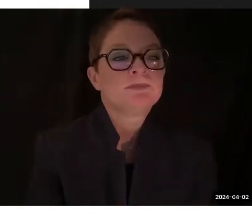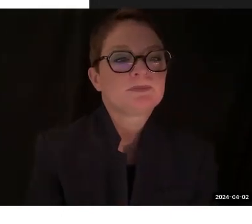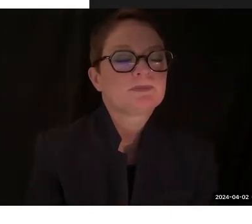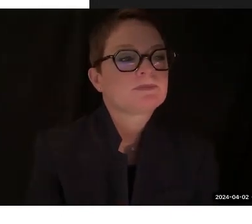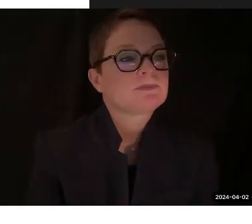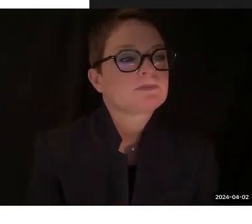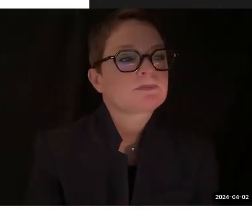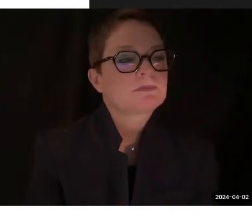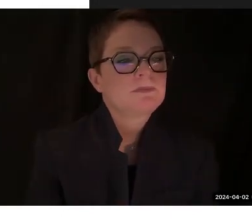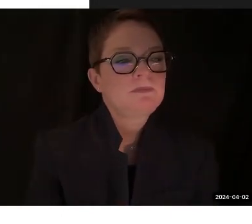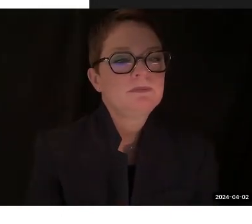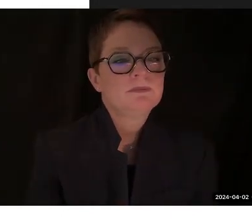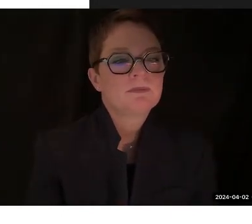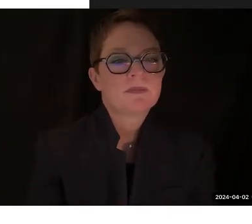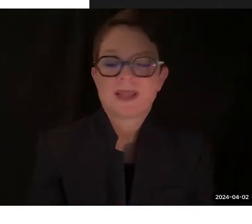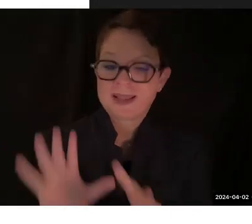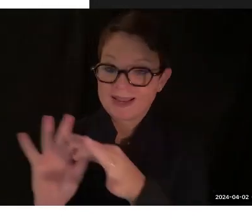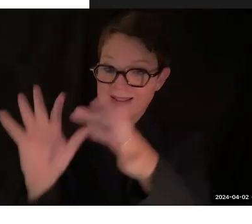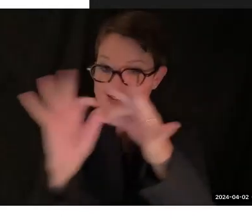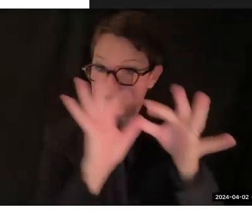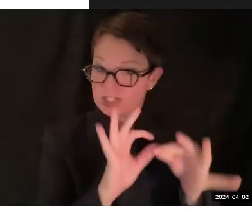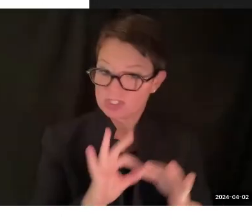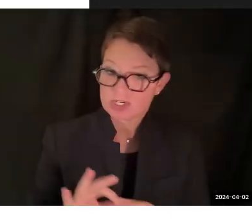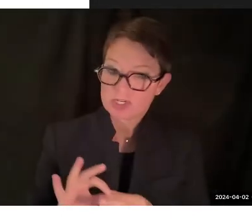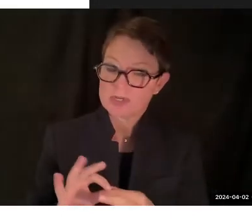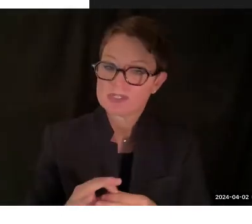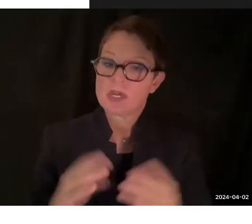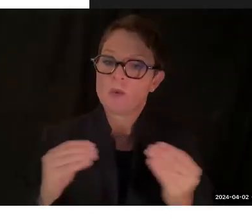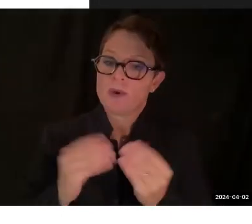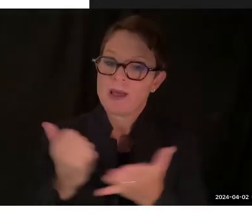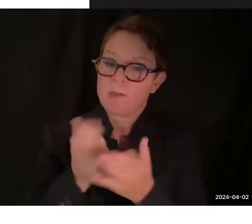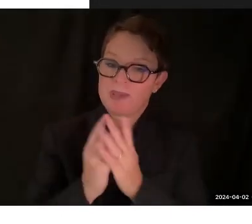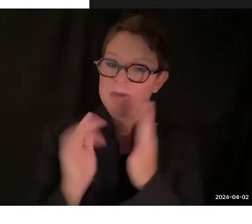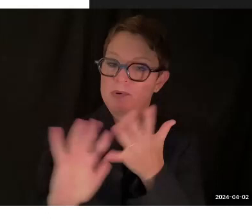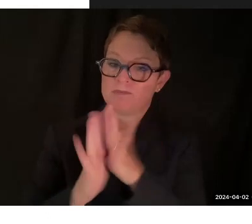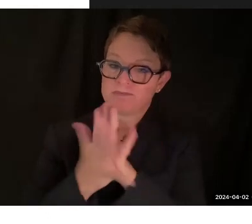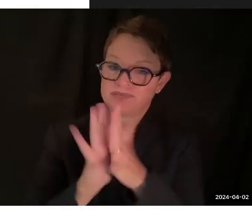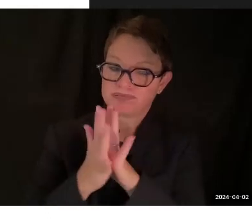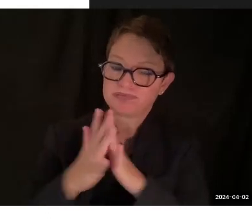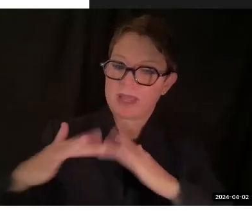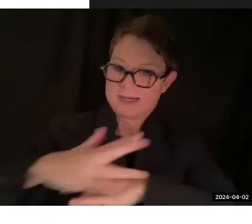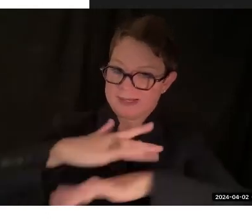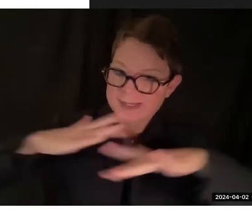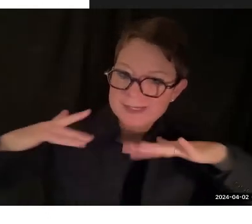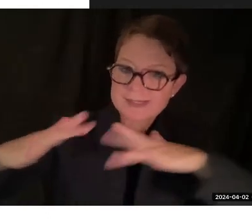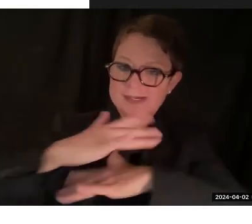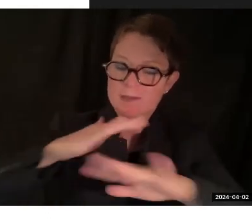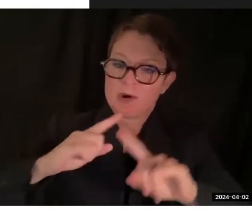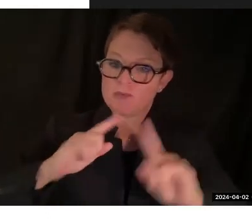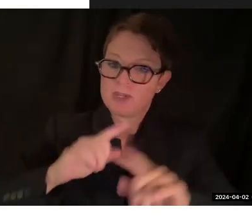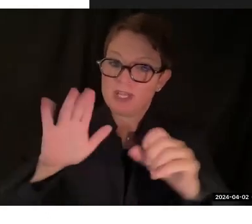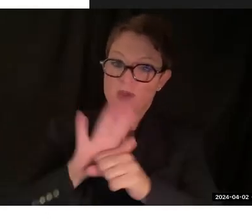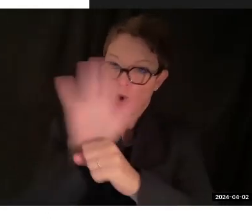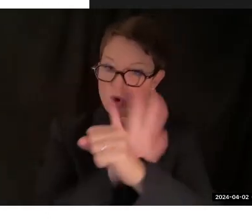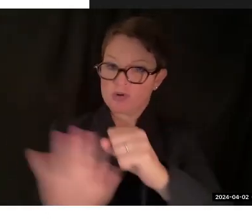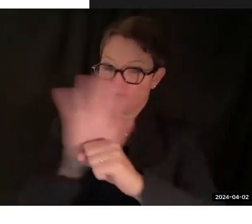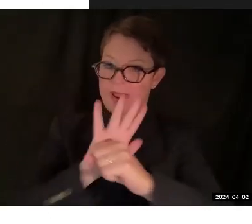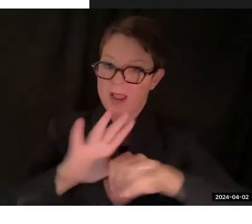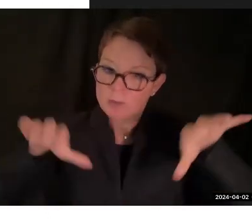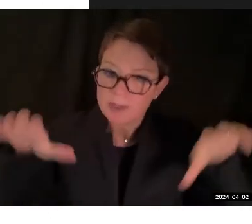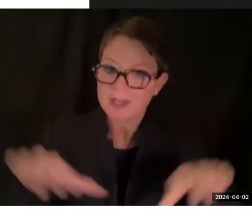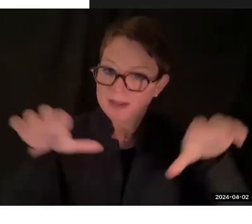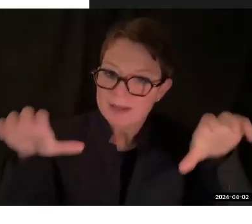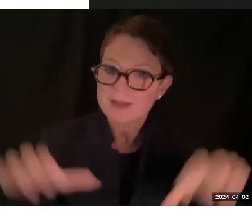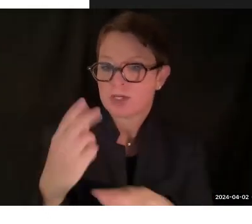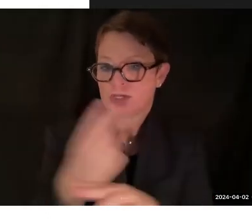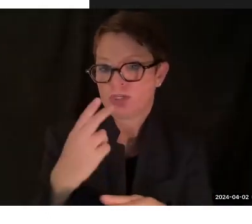So we believe these connectors will not only facilitate circulation through the site, but really activate the entire ground plane